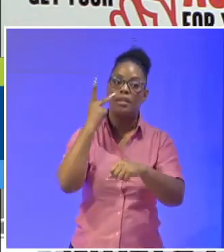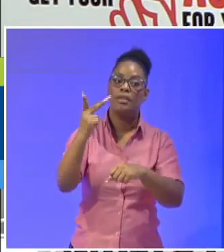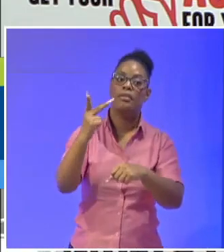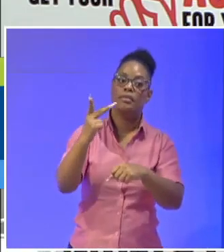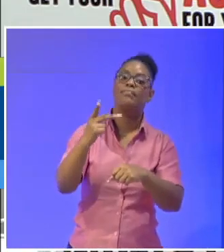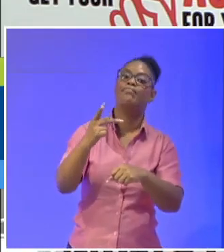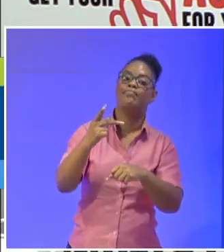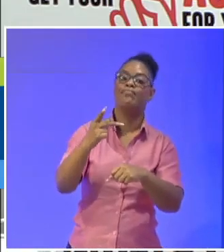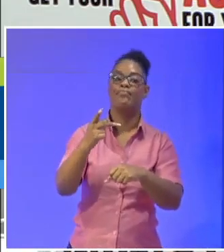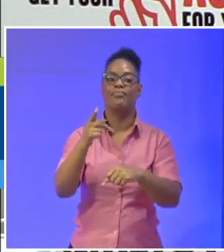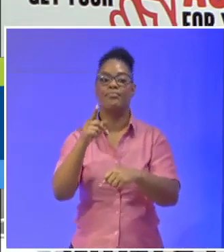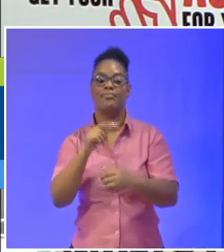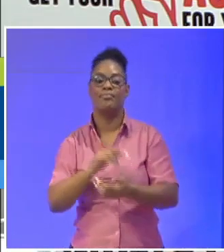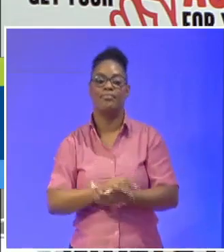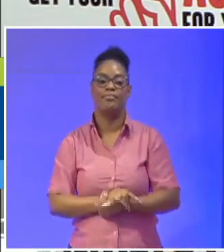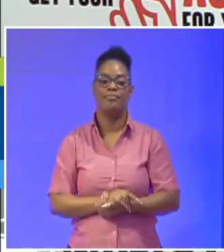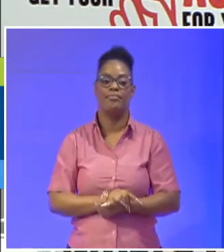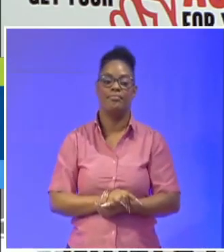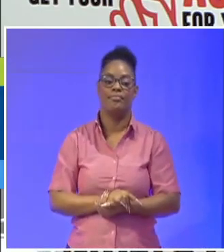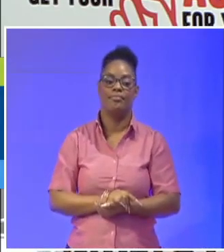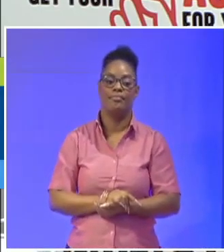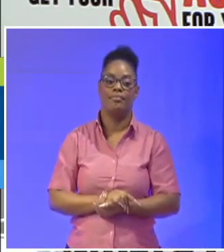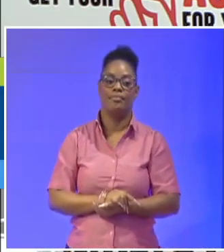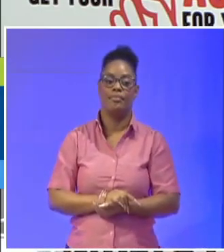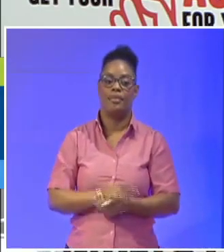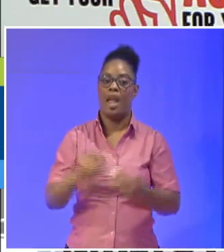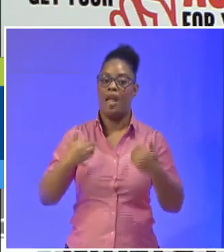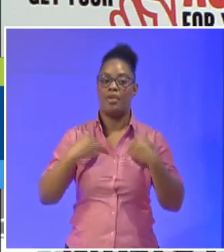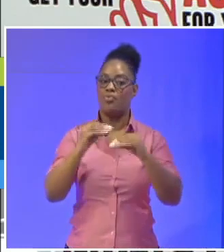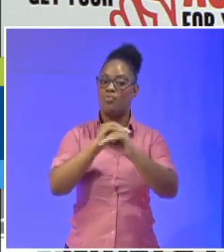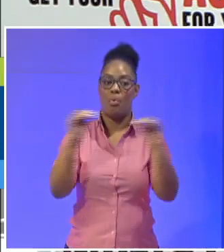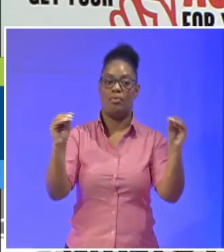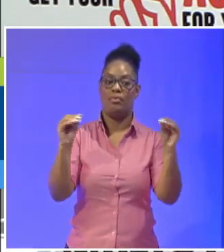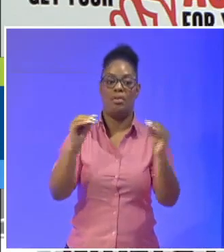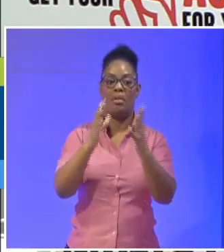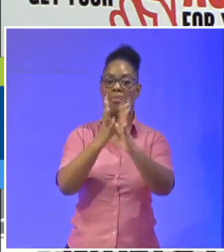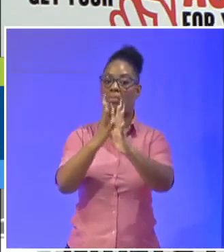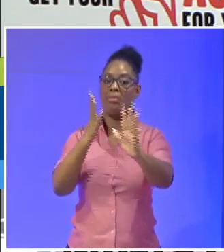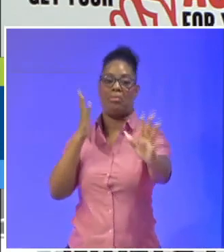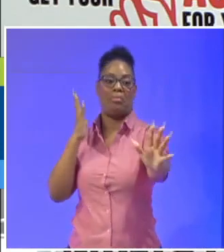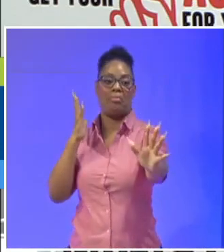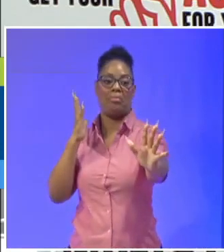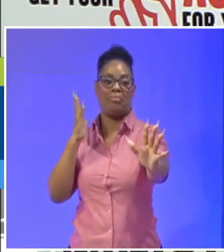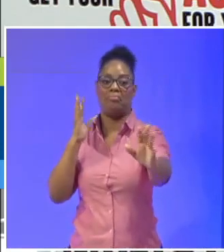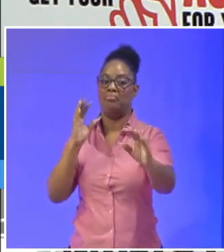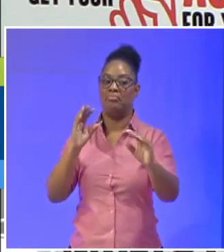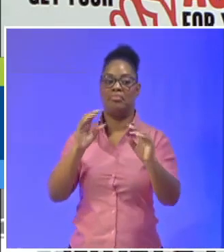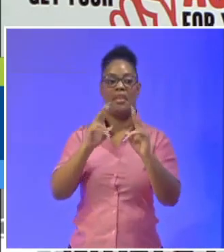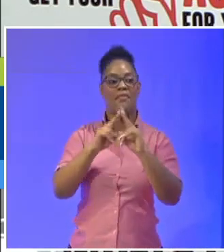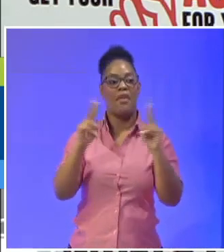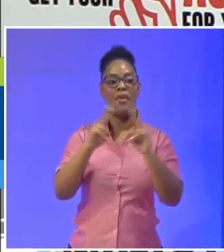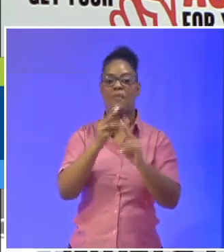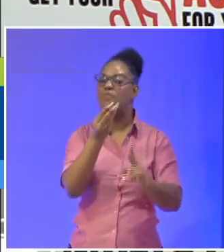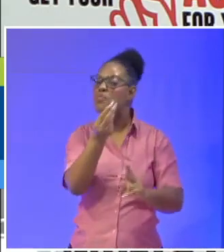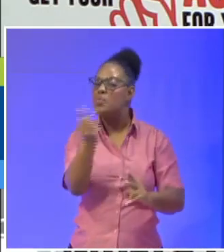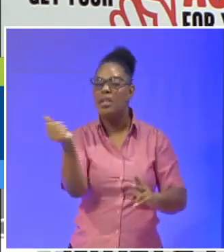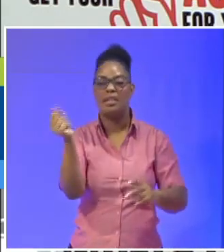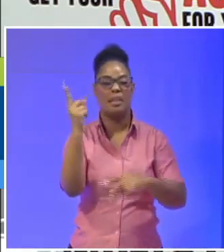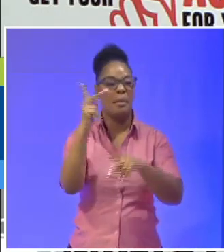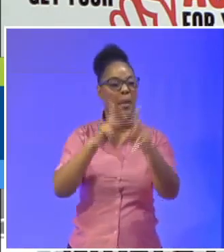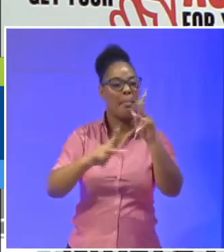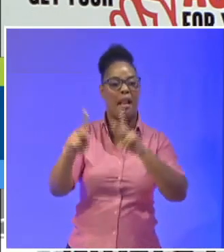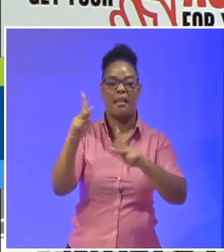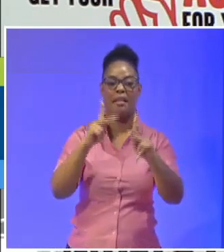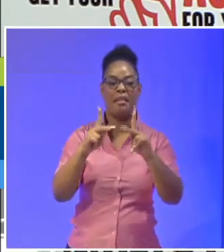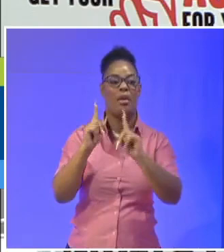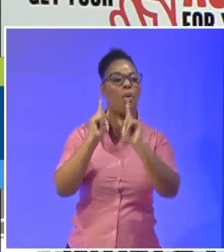is no line. There's very, very little people seeking vaccines